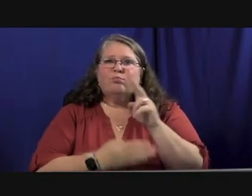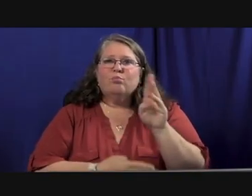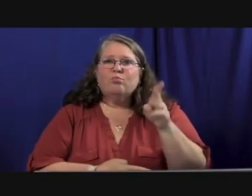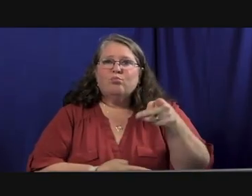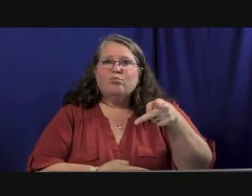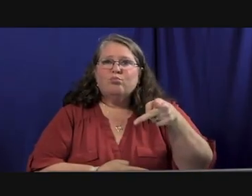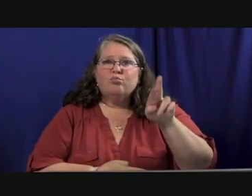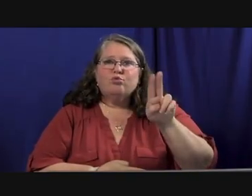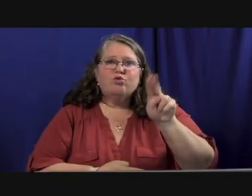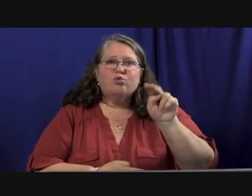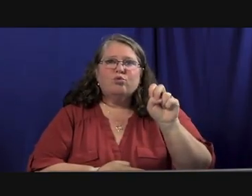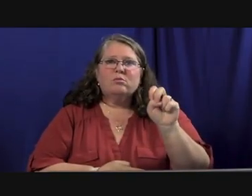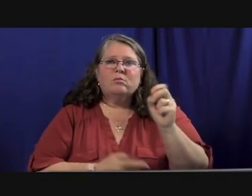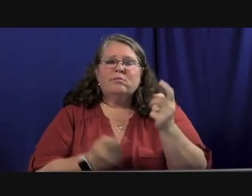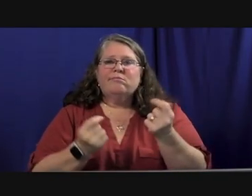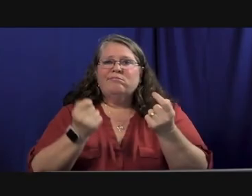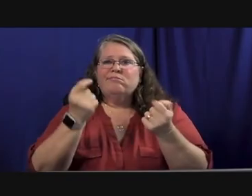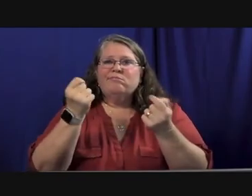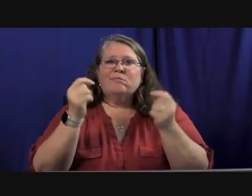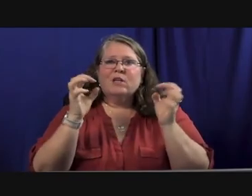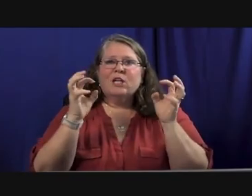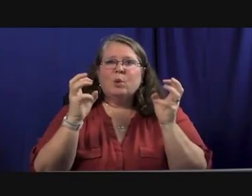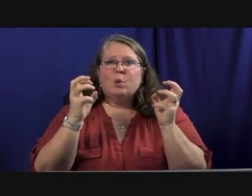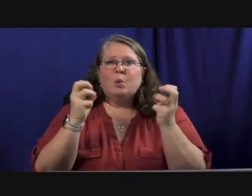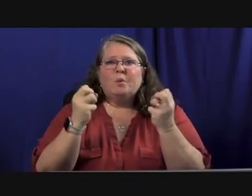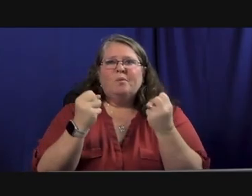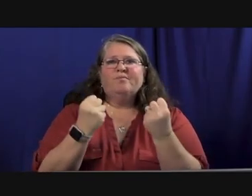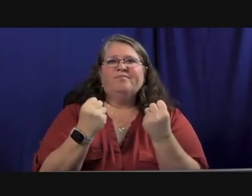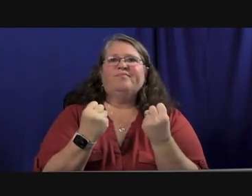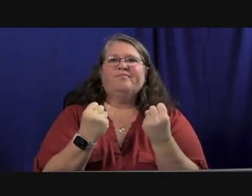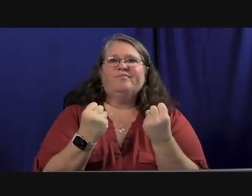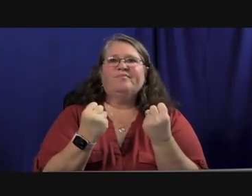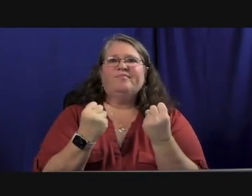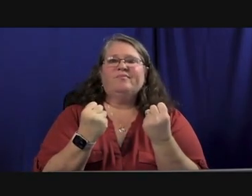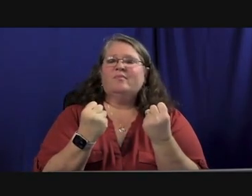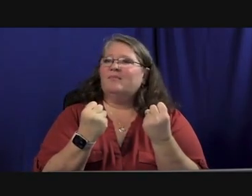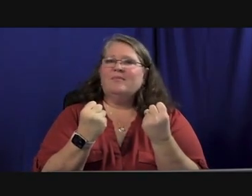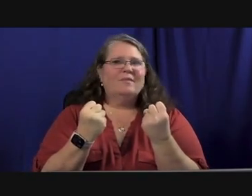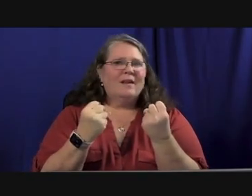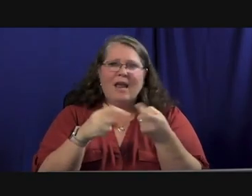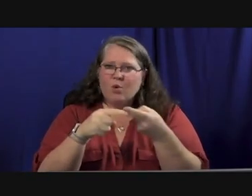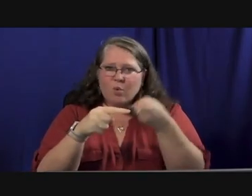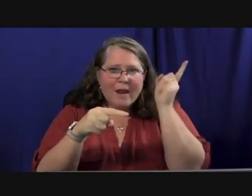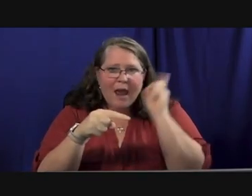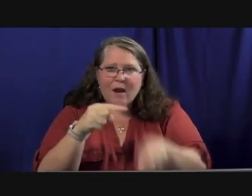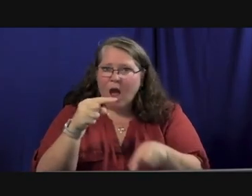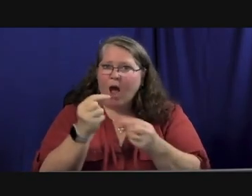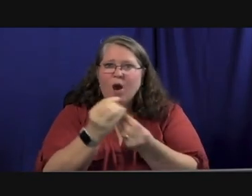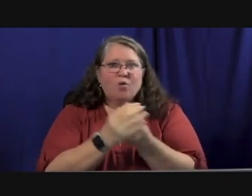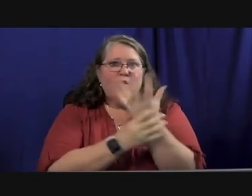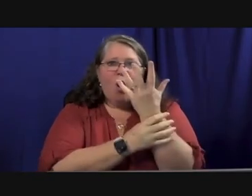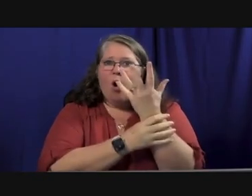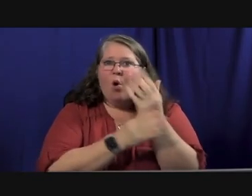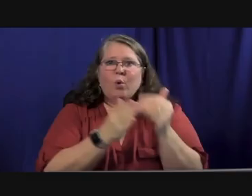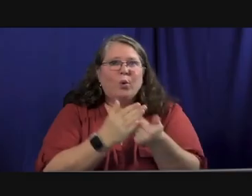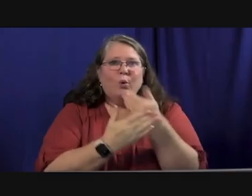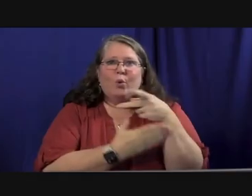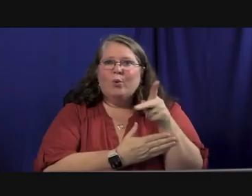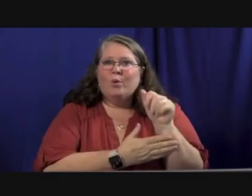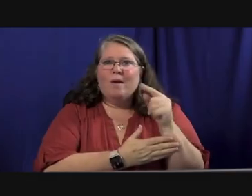will start to eliminate, die out, and not necessarily grow.